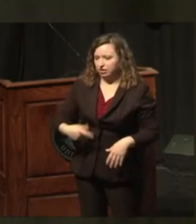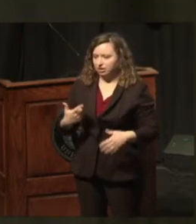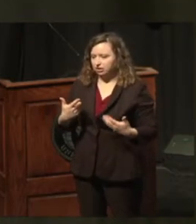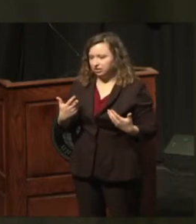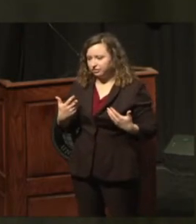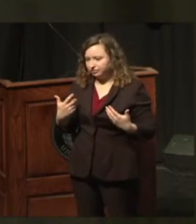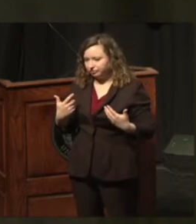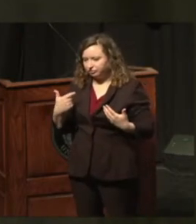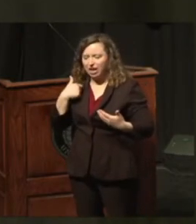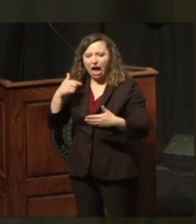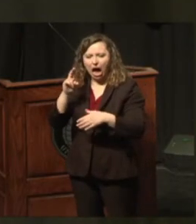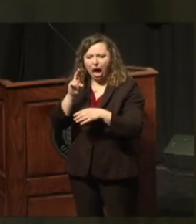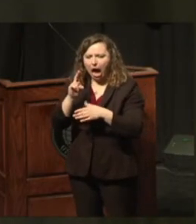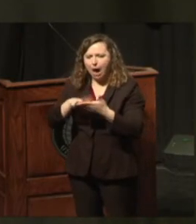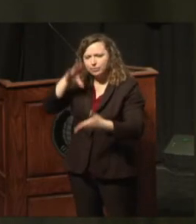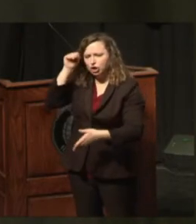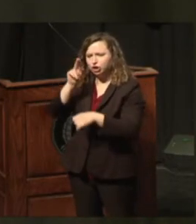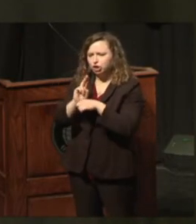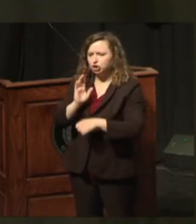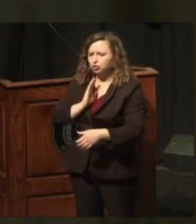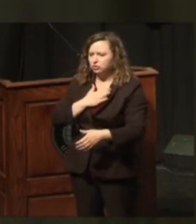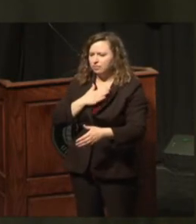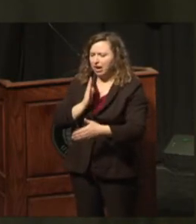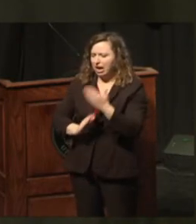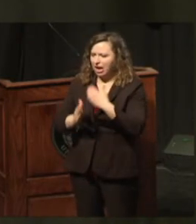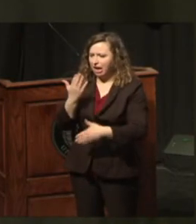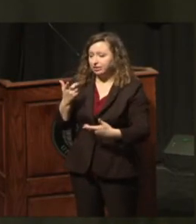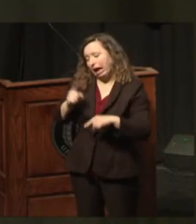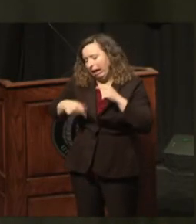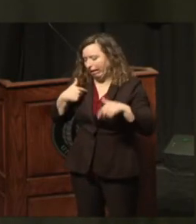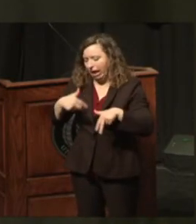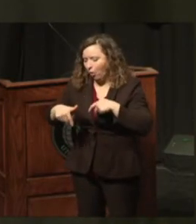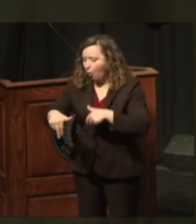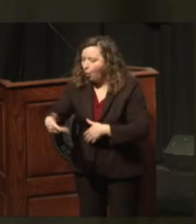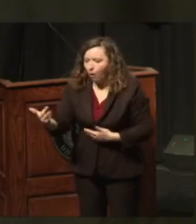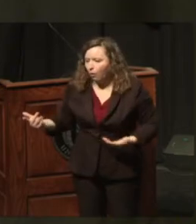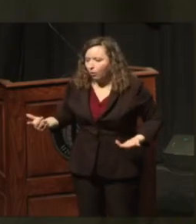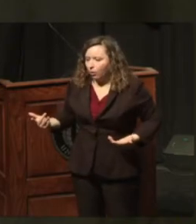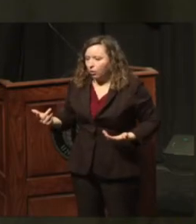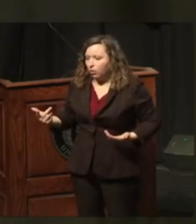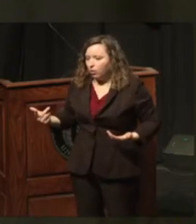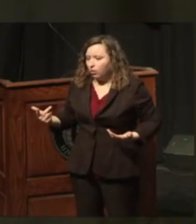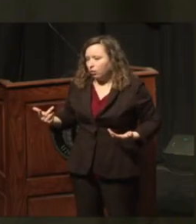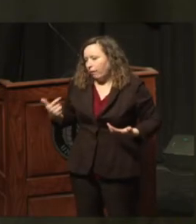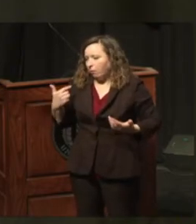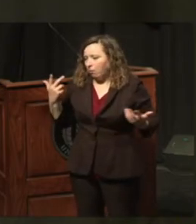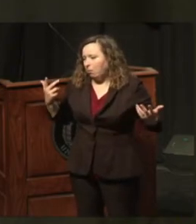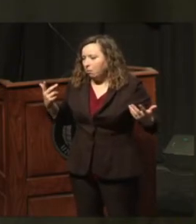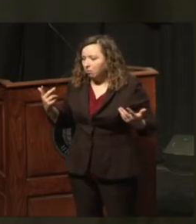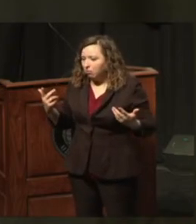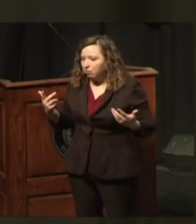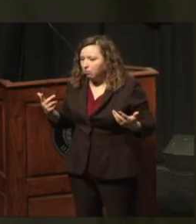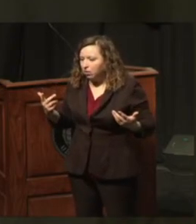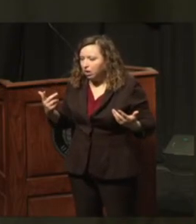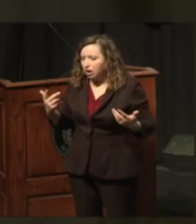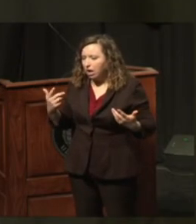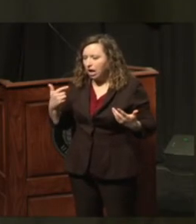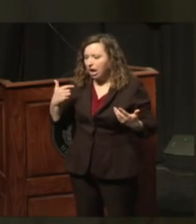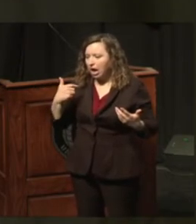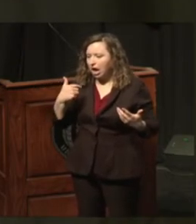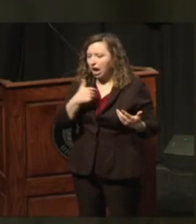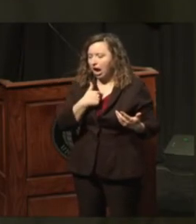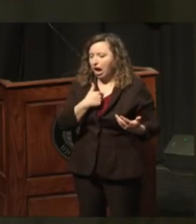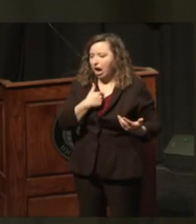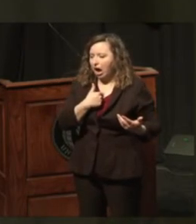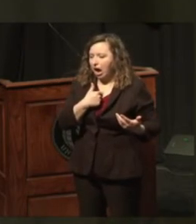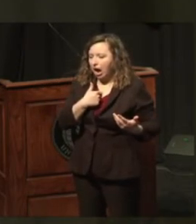lot of things I can't do, but I'm not in an I can't world, right? I'm in an I can. And when we start facing